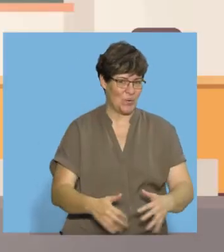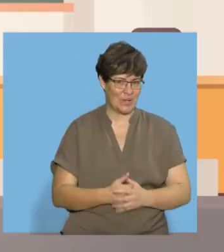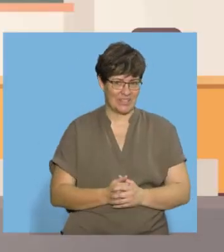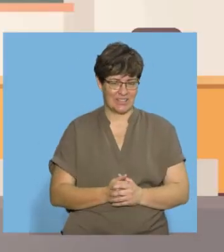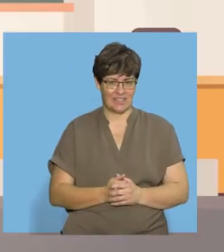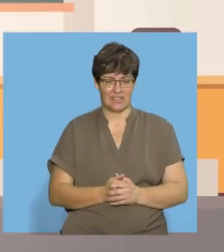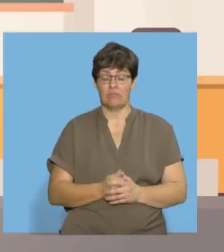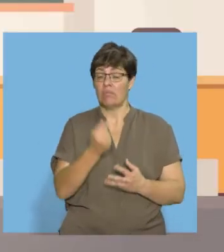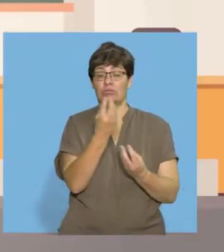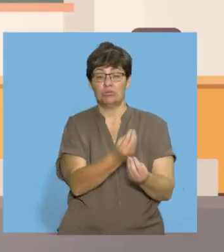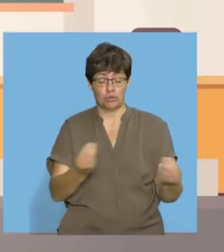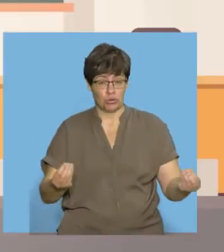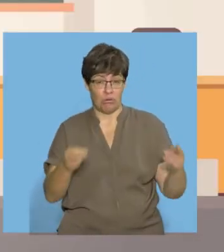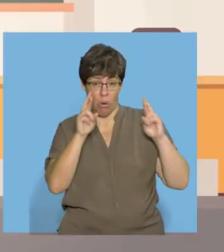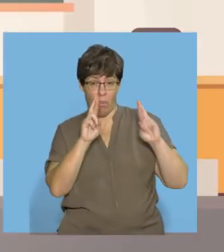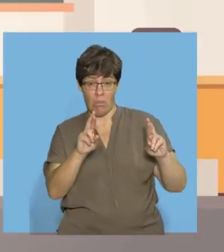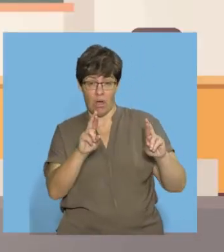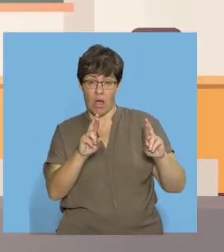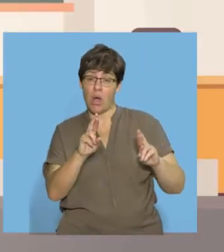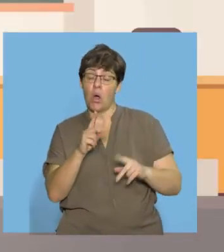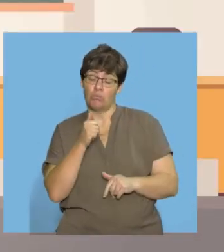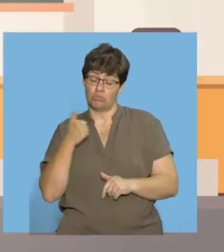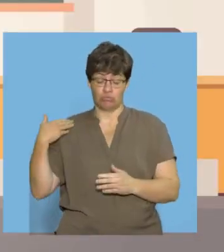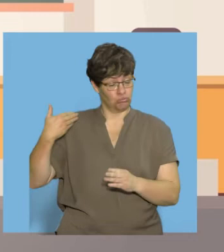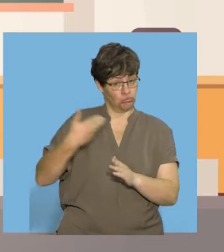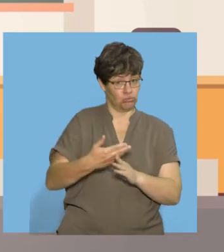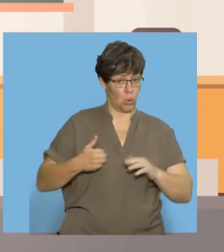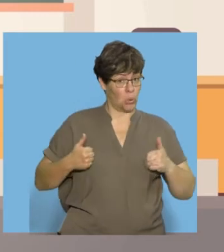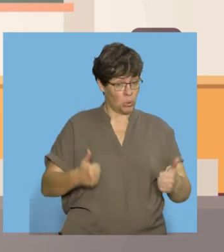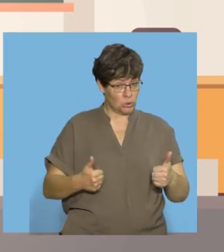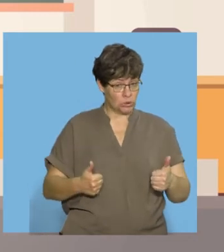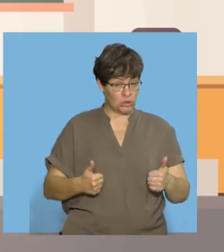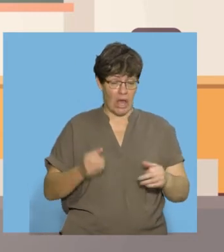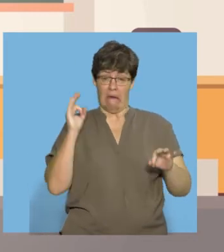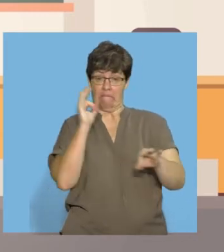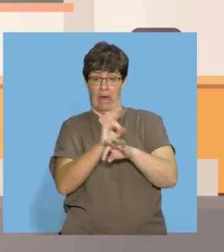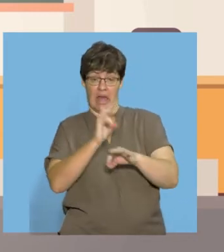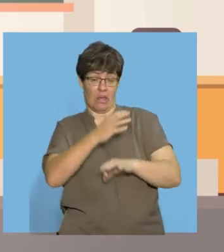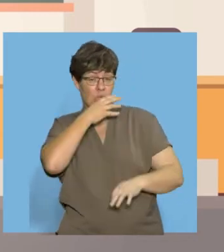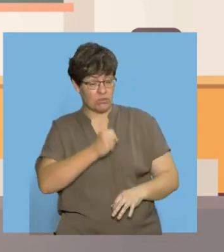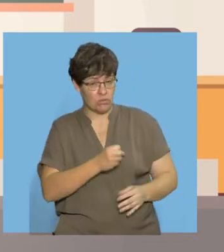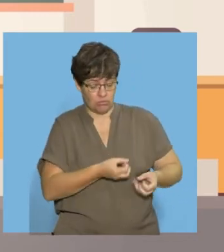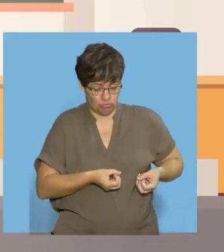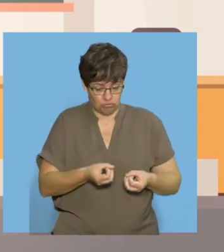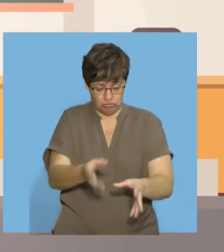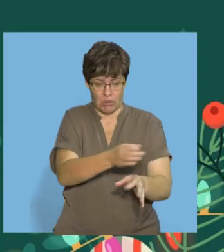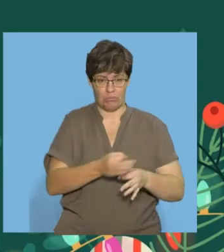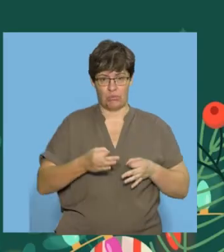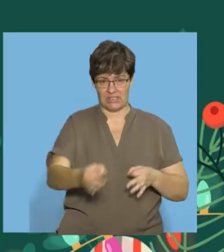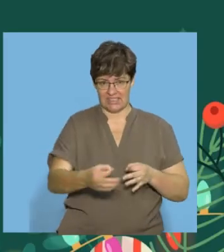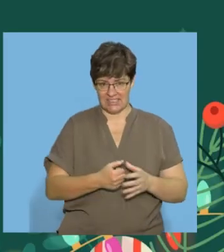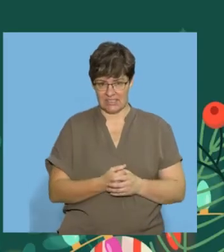The children hope that if they have been very good, Father Christmas will bring them presents. Say,